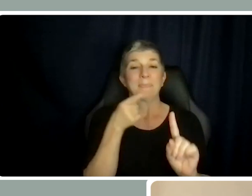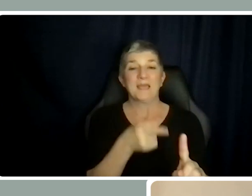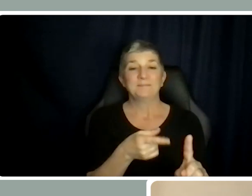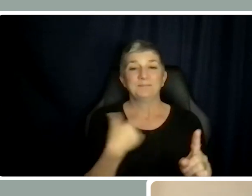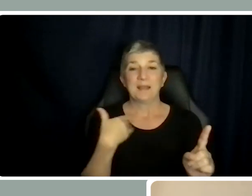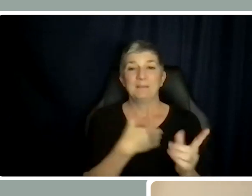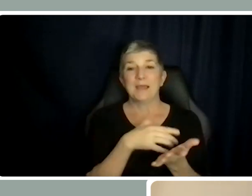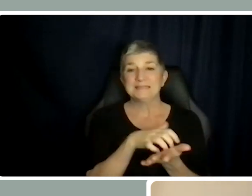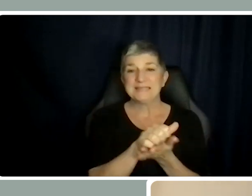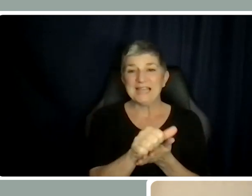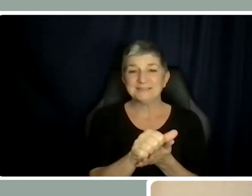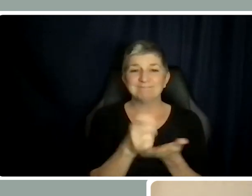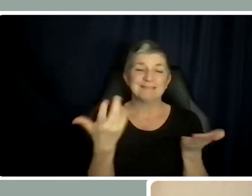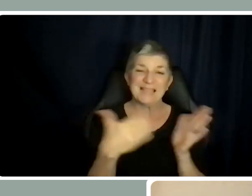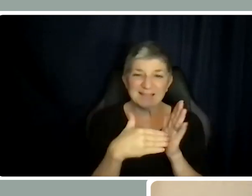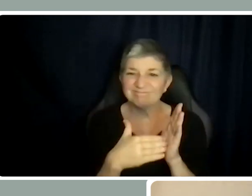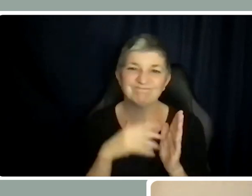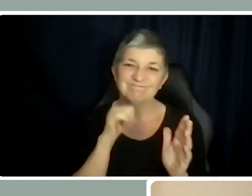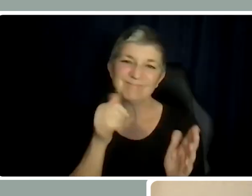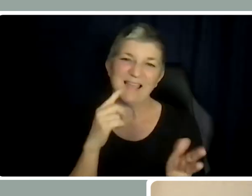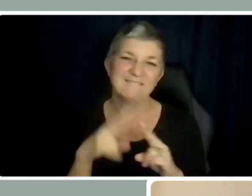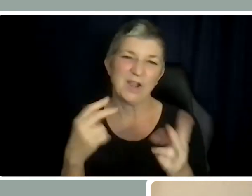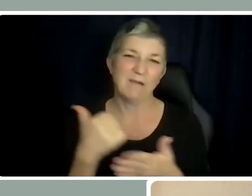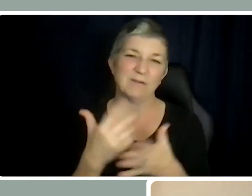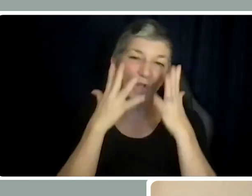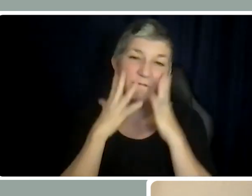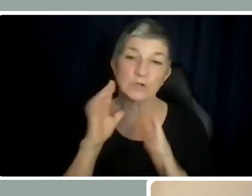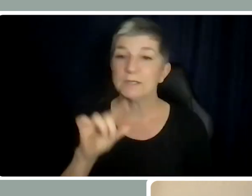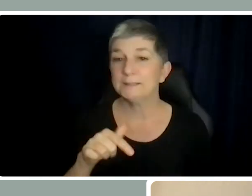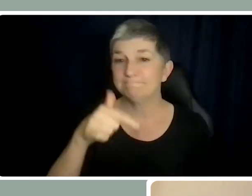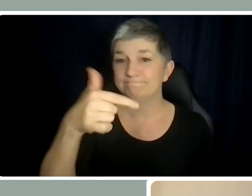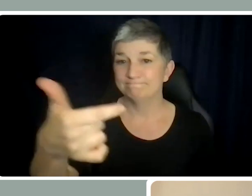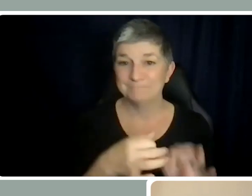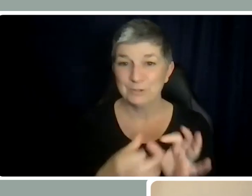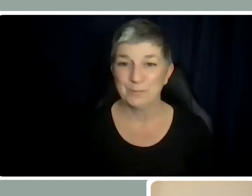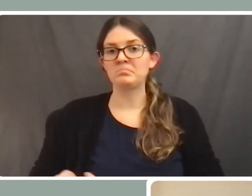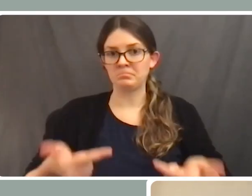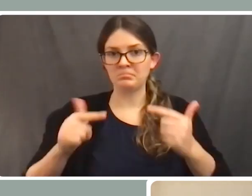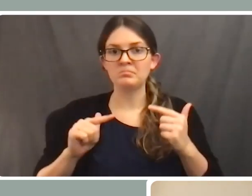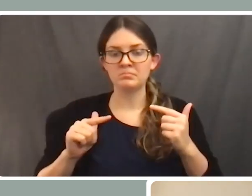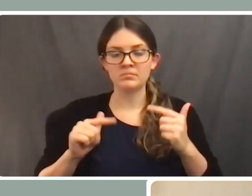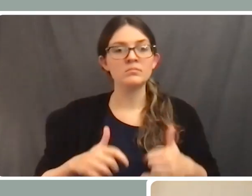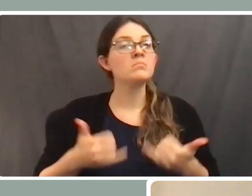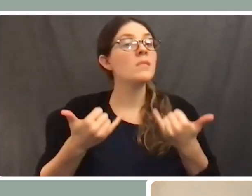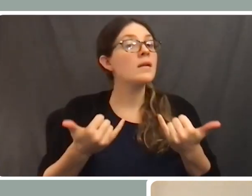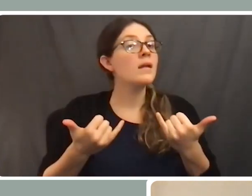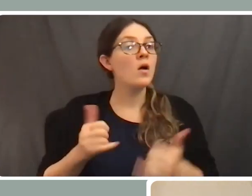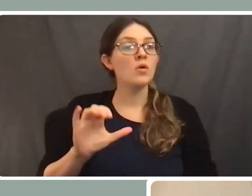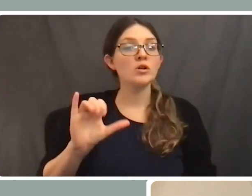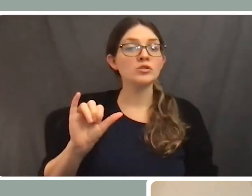breast cancer, they again, just weren't that helpful, unfortunately. So now circulating tumor DNA